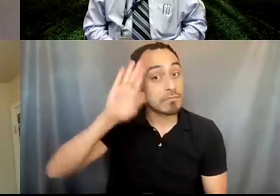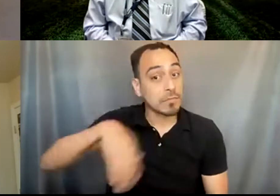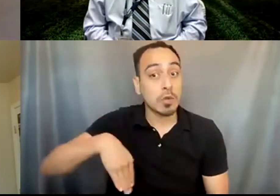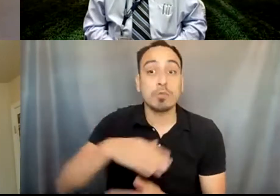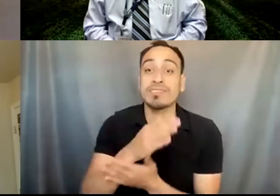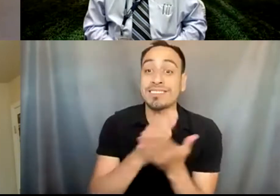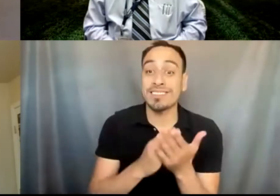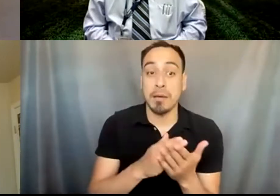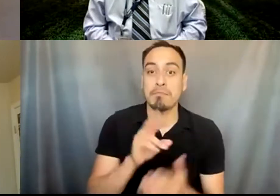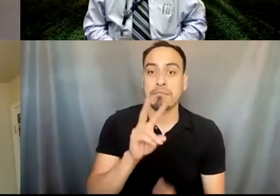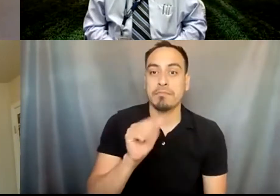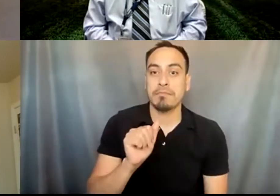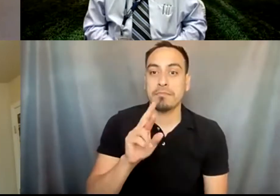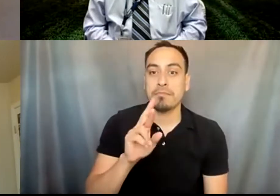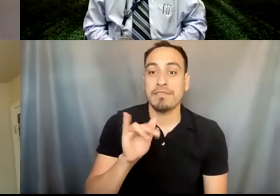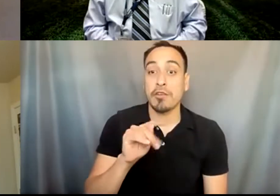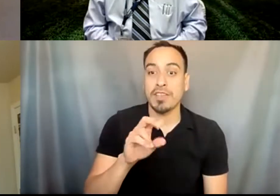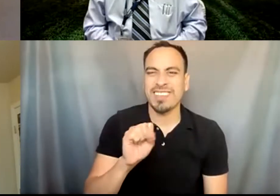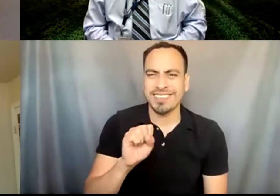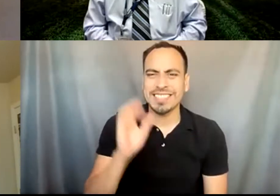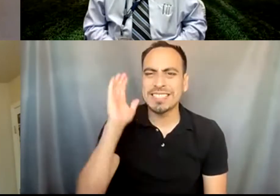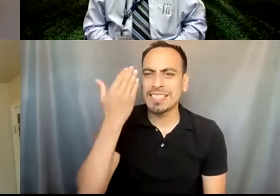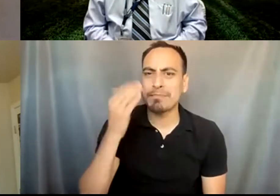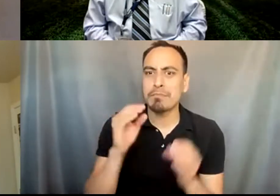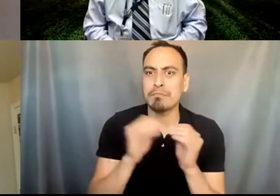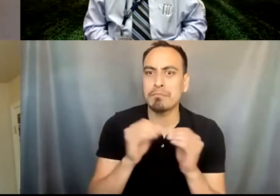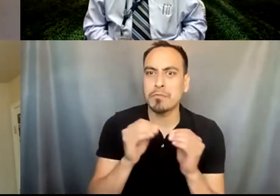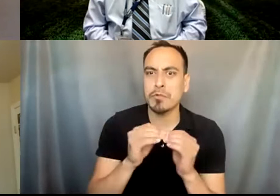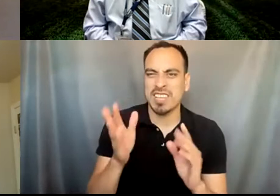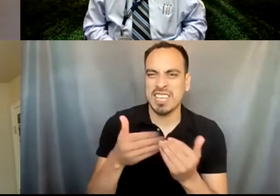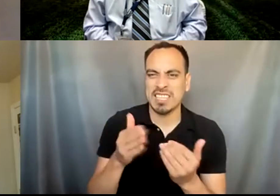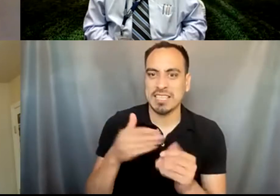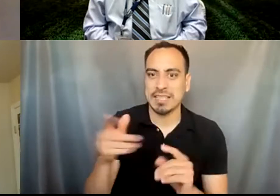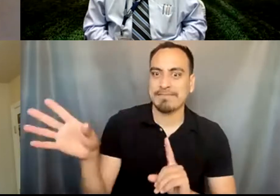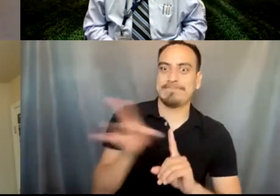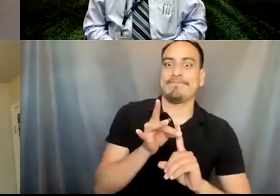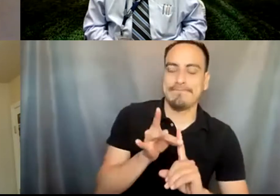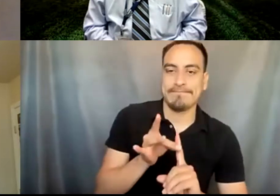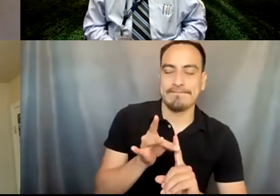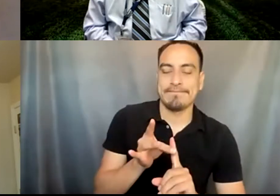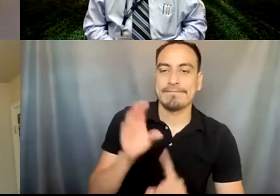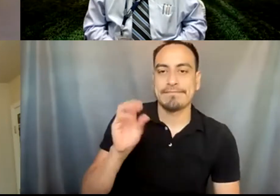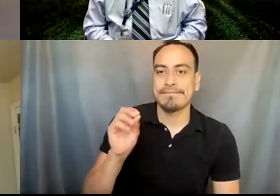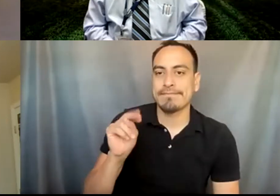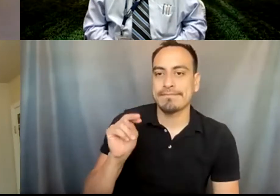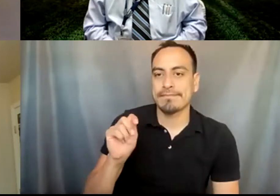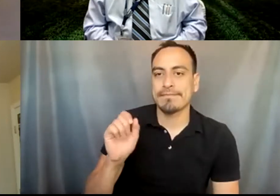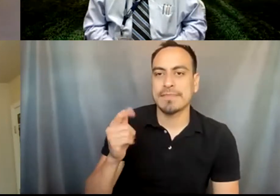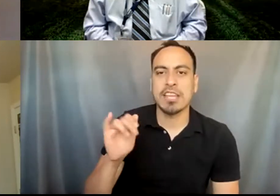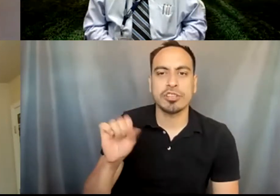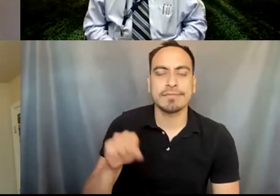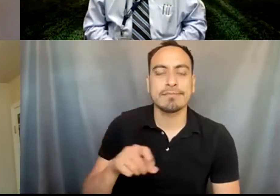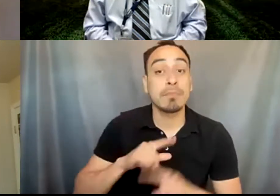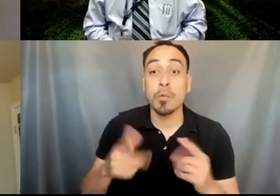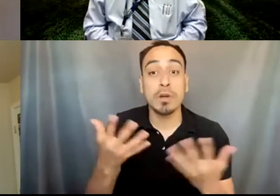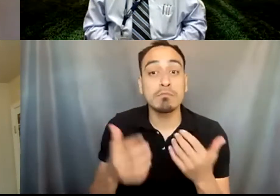contagious. So I think all of those are factors that are contributing. But I think the way out of it, and which is the most important, is for